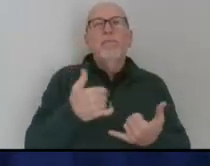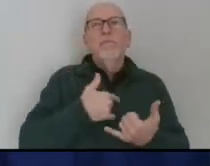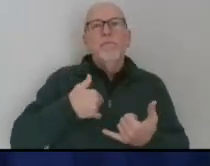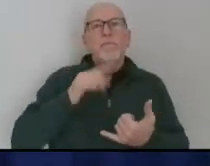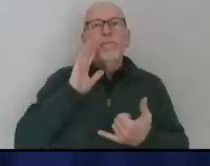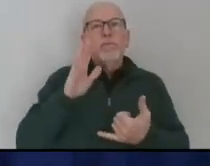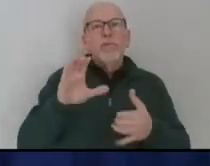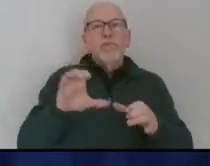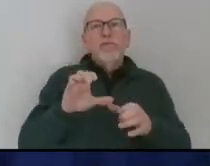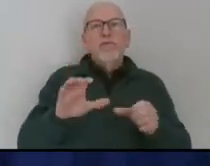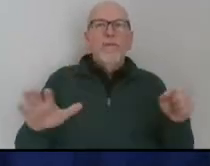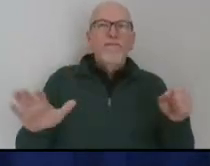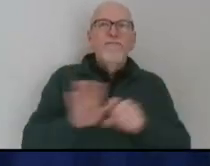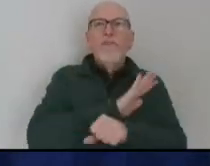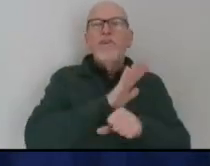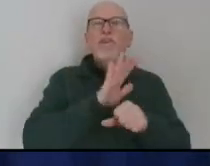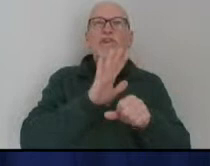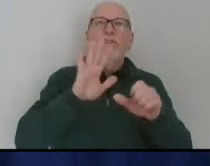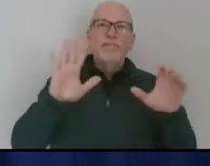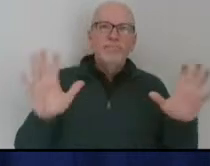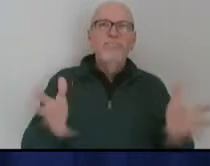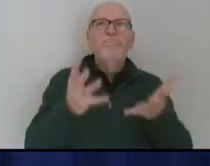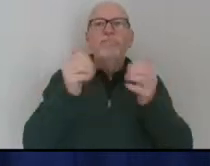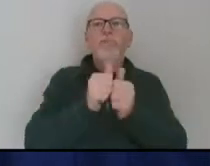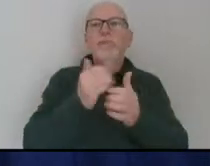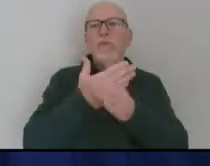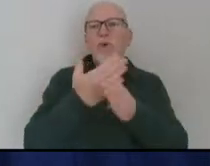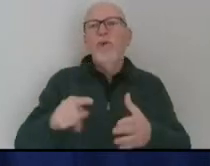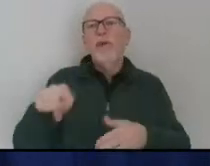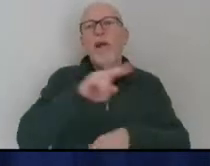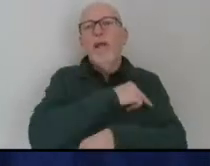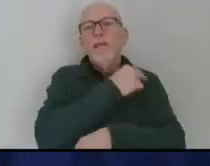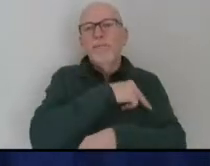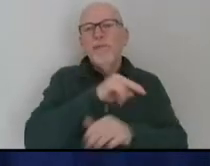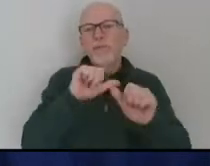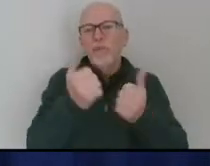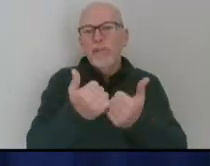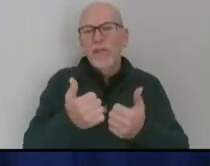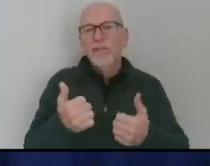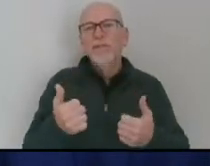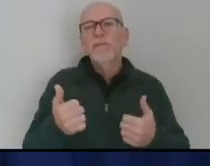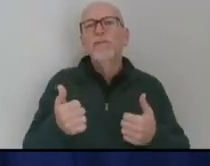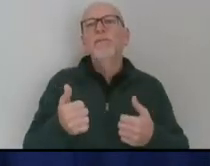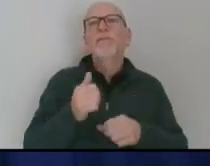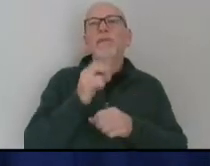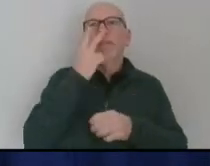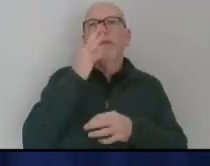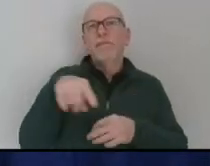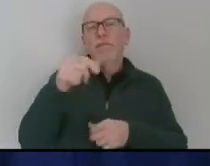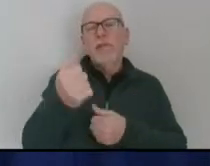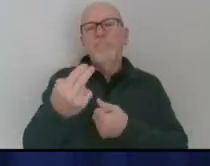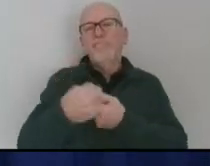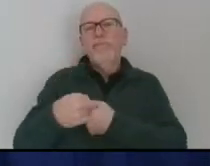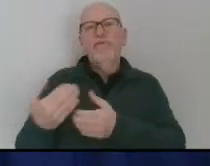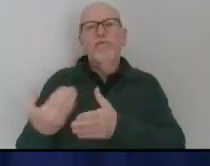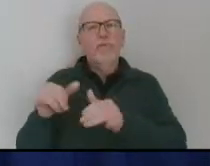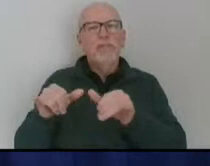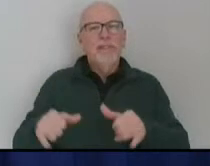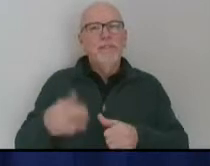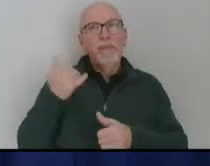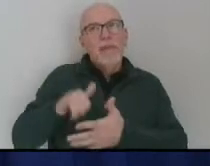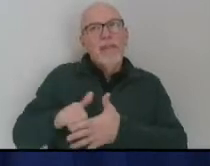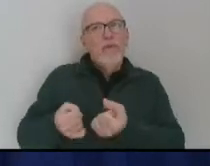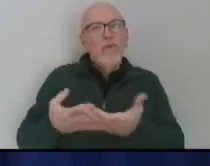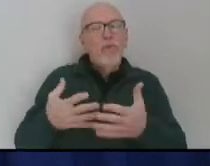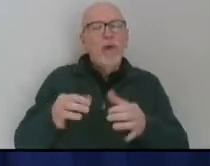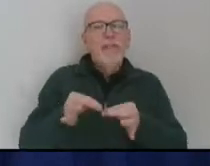do a full court press again with our partners at the Hospital Association to see if we can't do that, because that definitely is a delay.